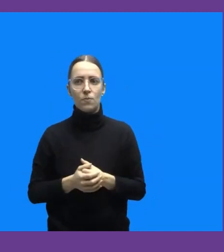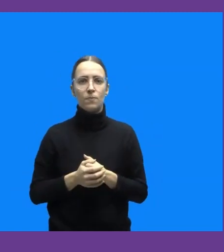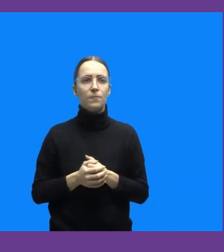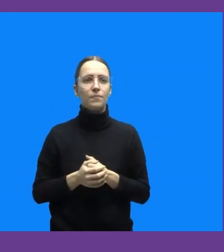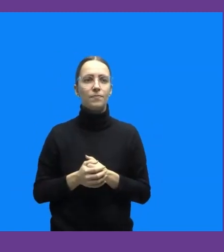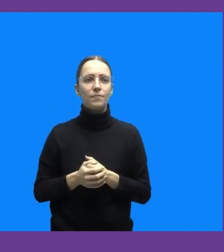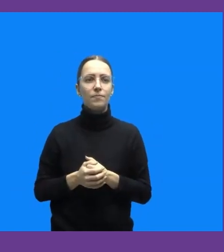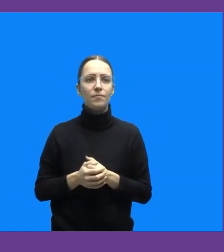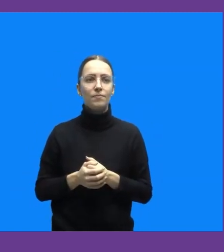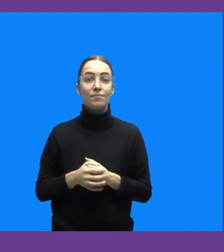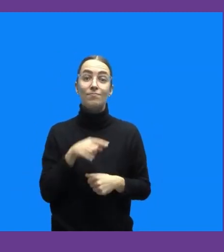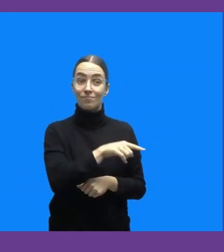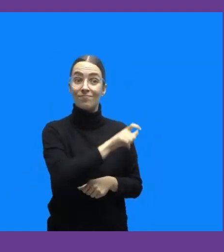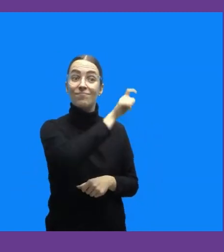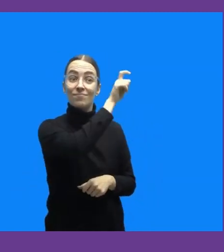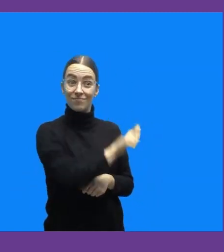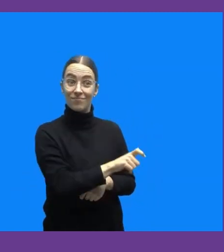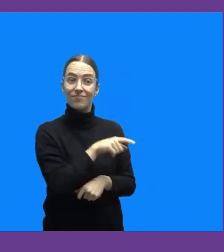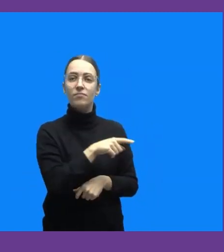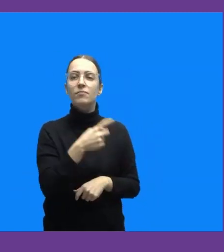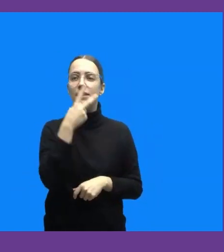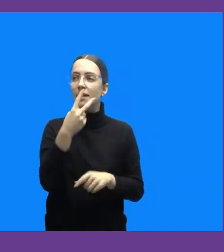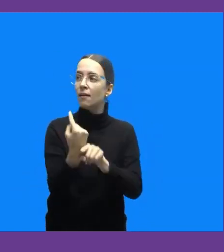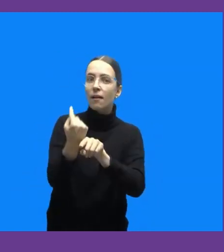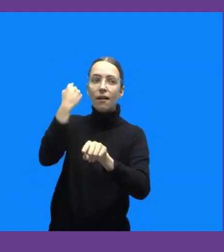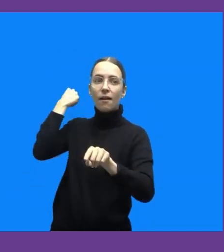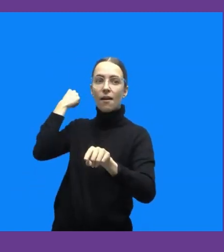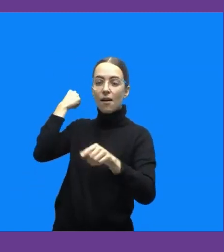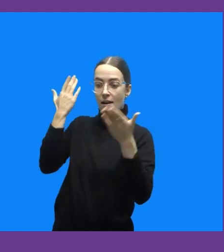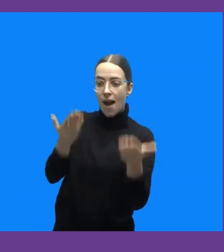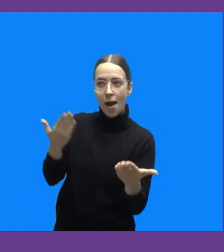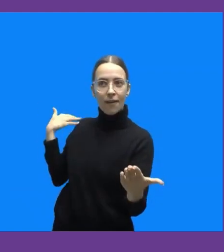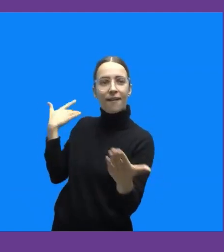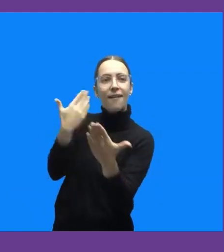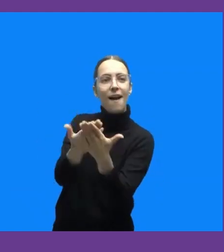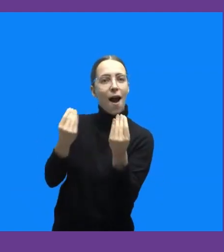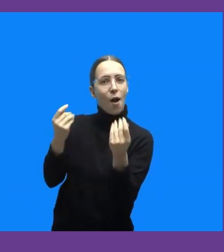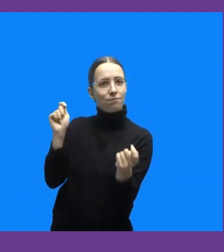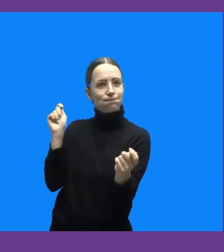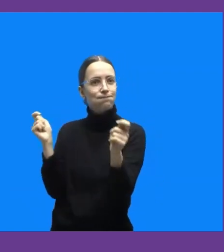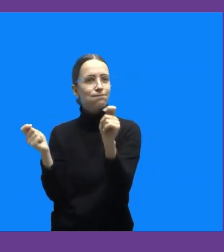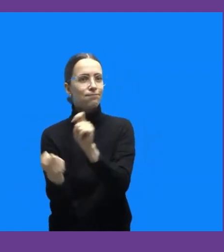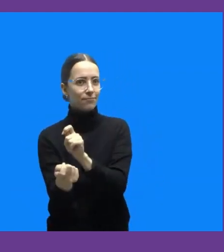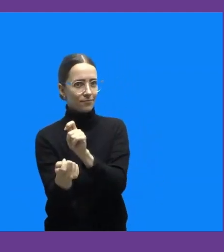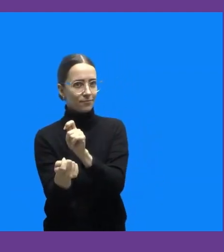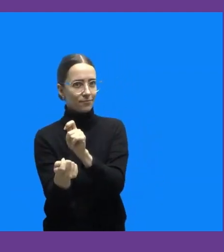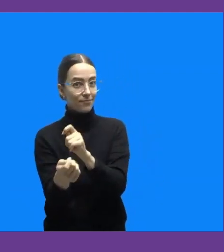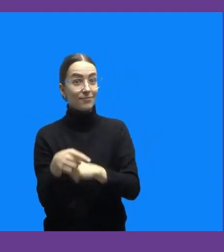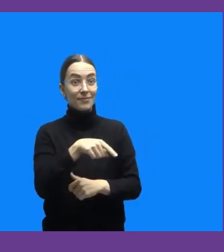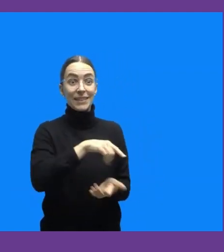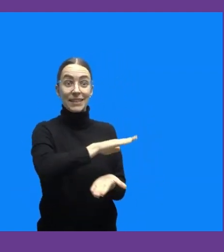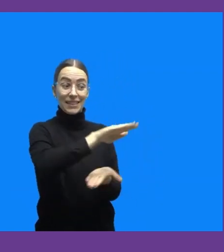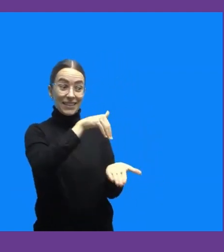and assistive technology. The Centre's extensive website shows the broad coverage it provides in terms of